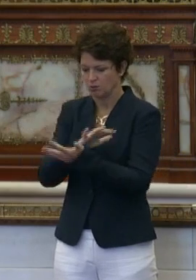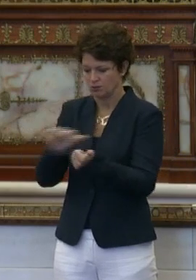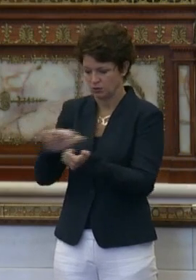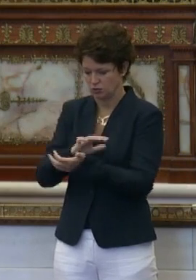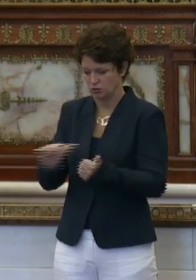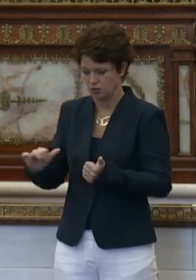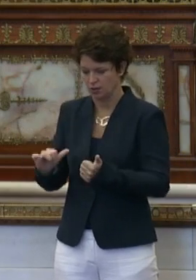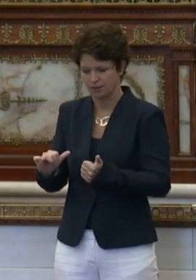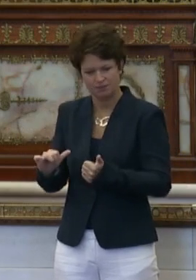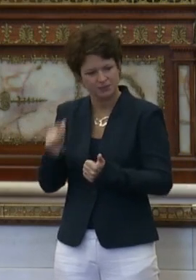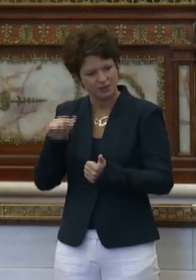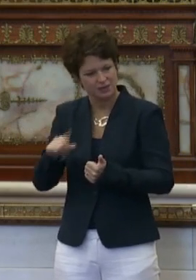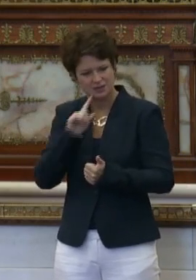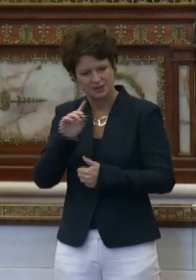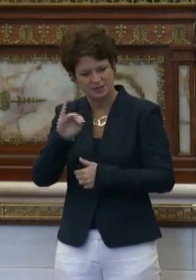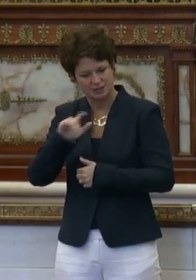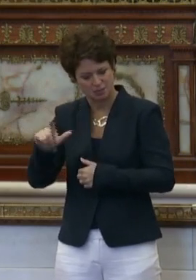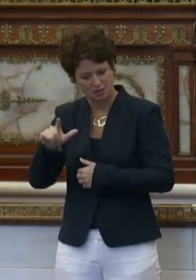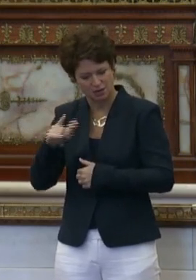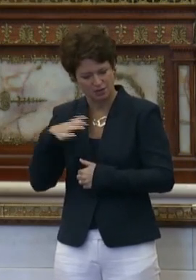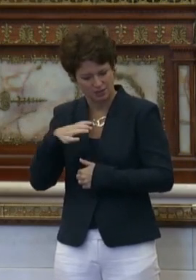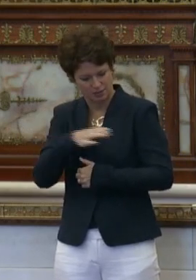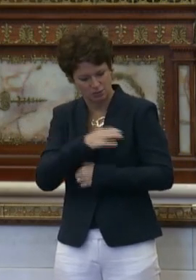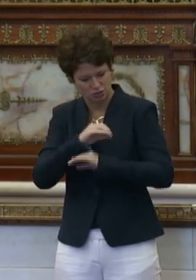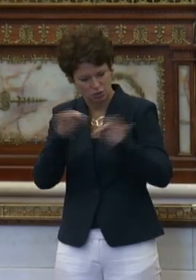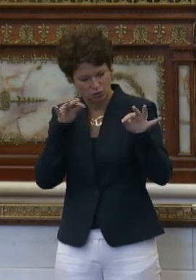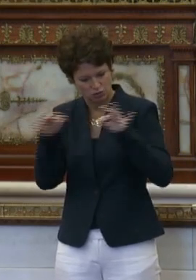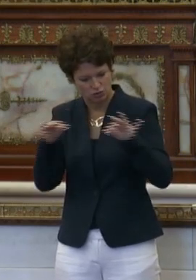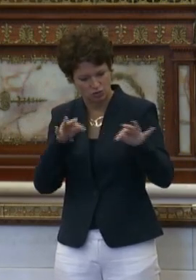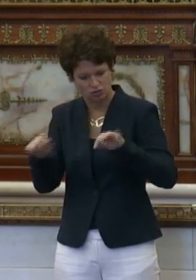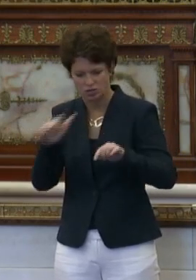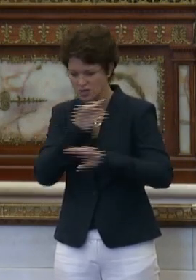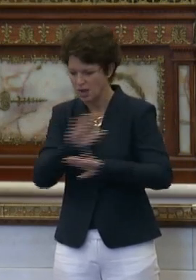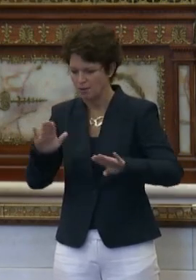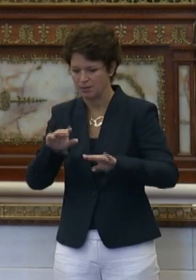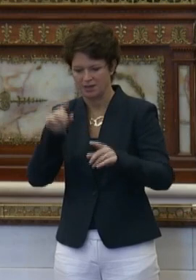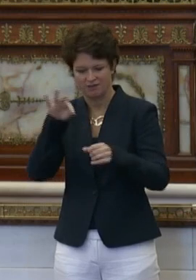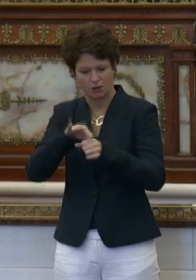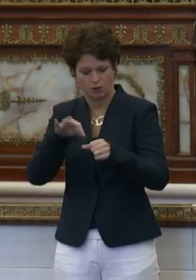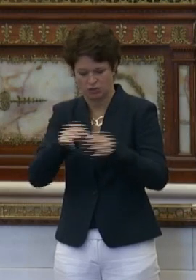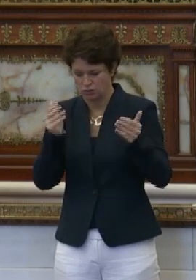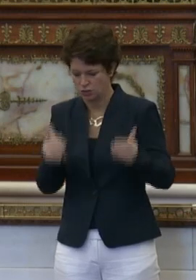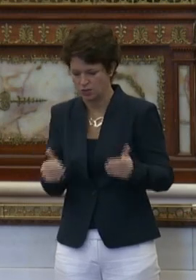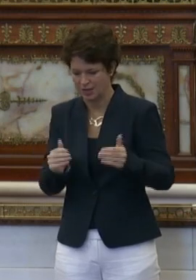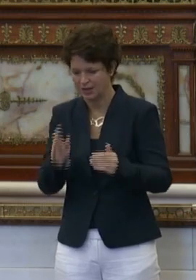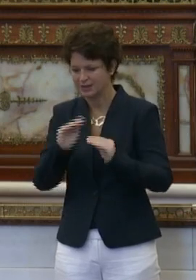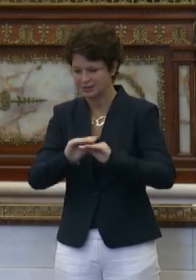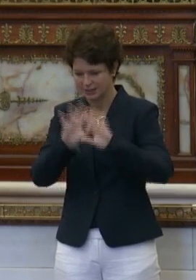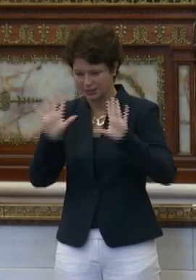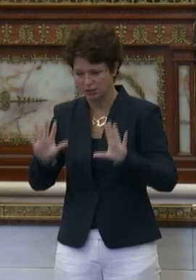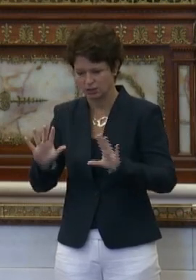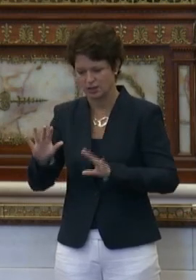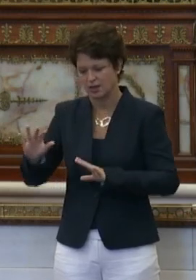This is a spot zoning bill by the Planning Commission's own description, and it shouldn't even be under consideration.